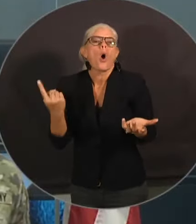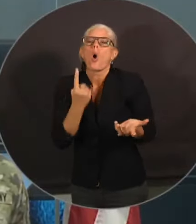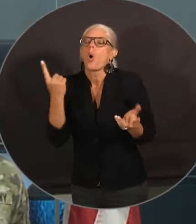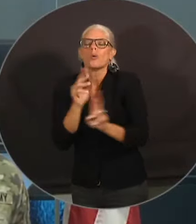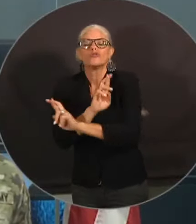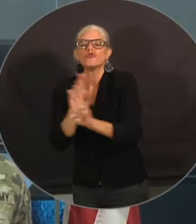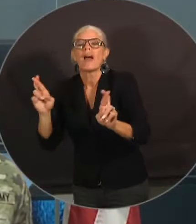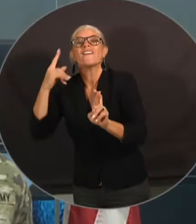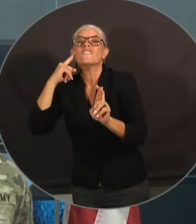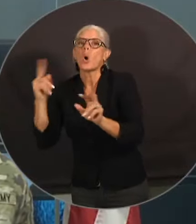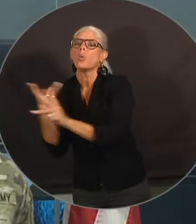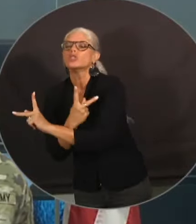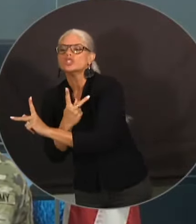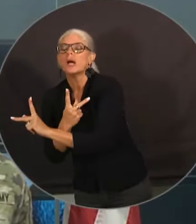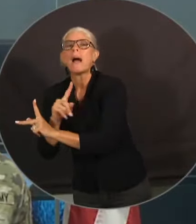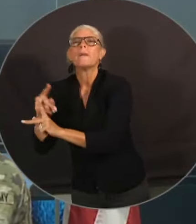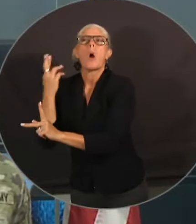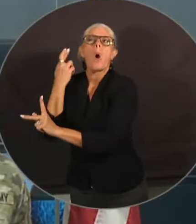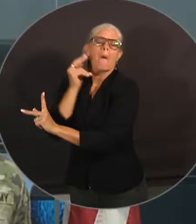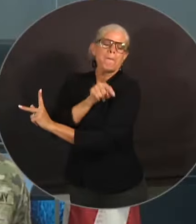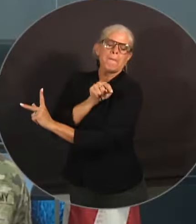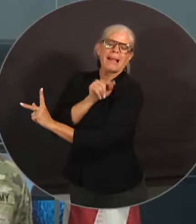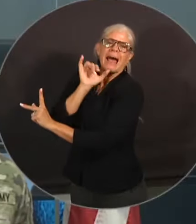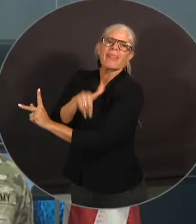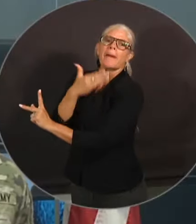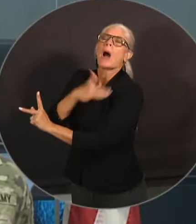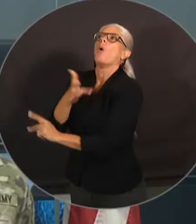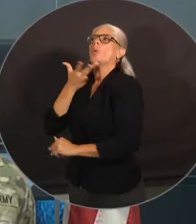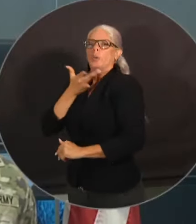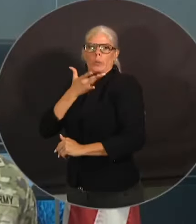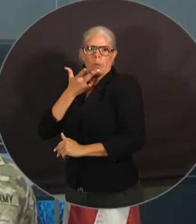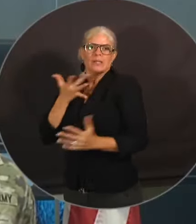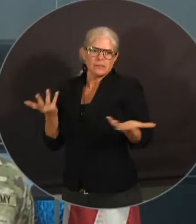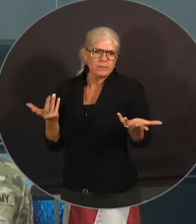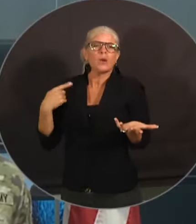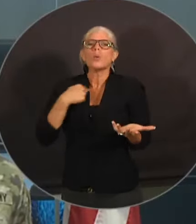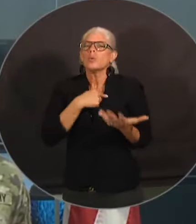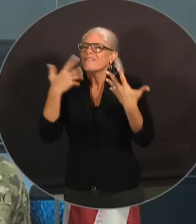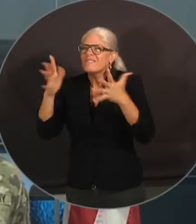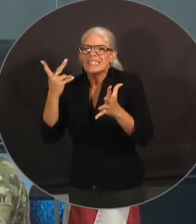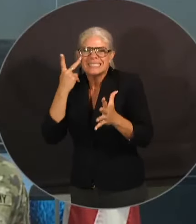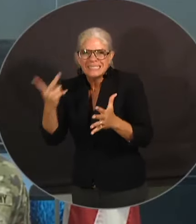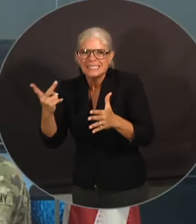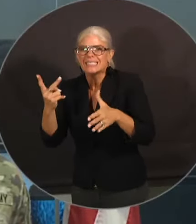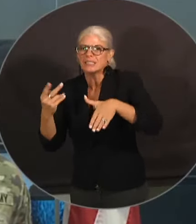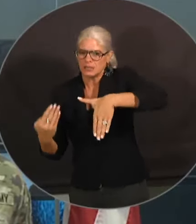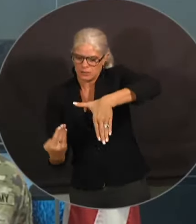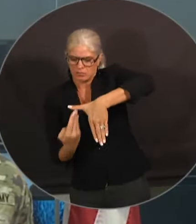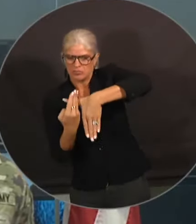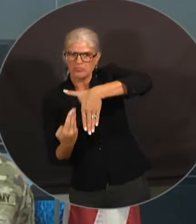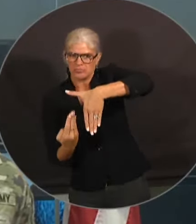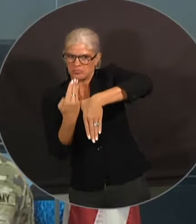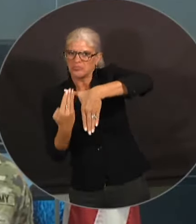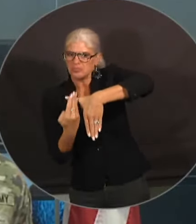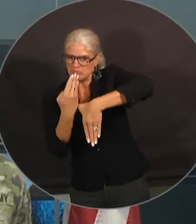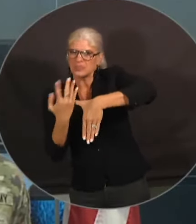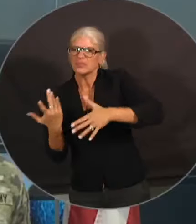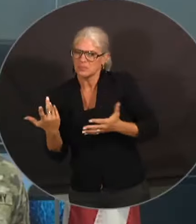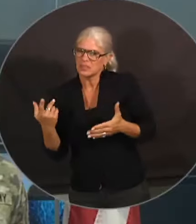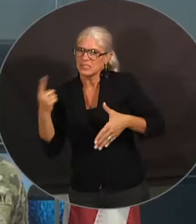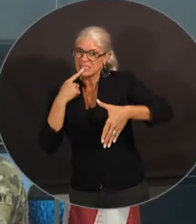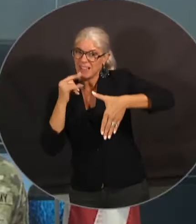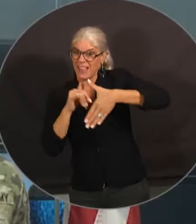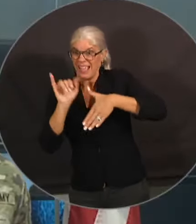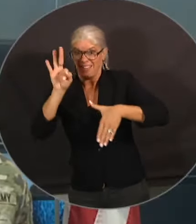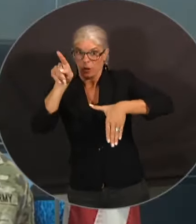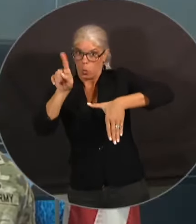hope for the best. And as I said at the outset, you have seen the models nudge it more to the east. And if you're on the west side